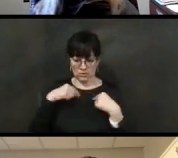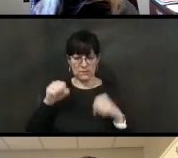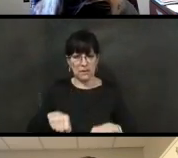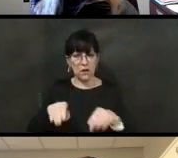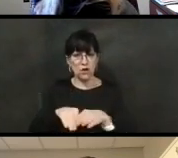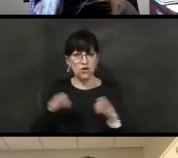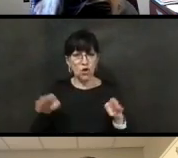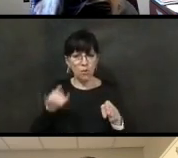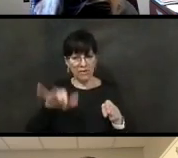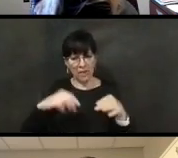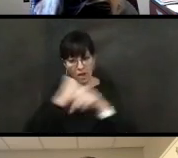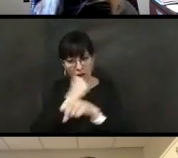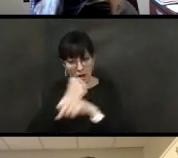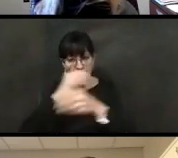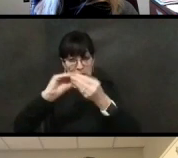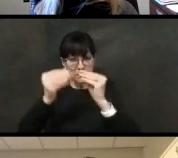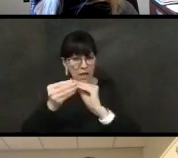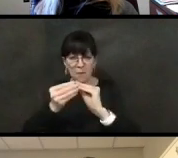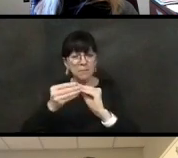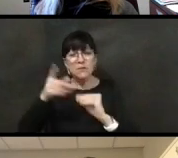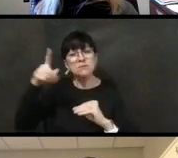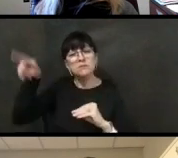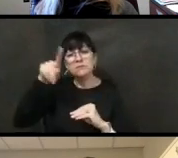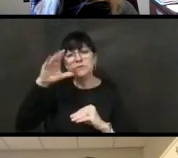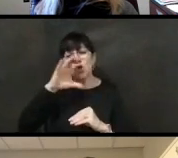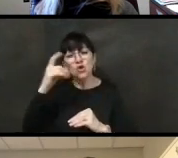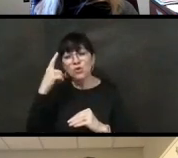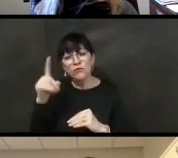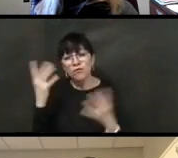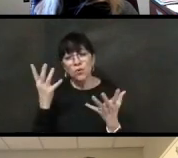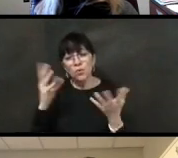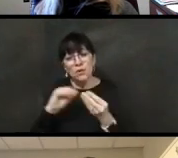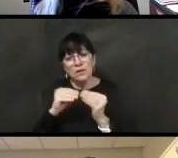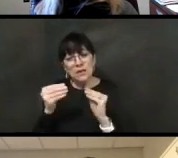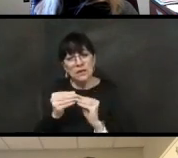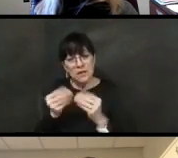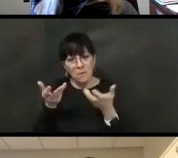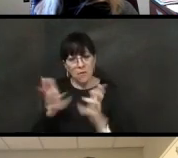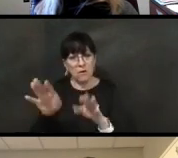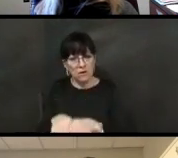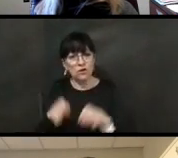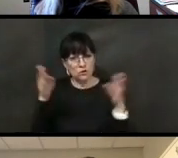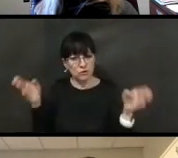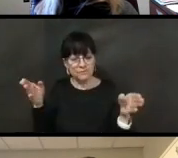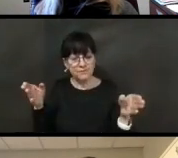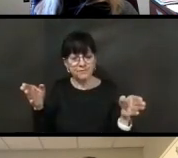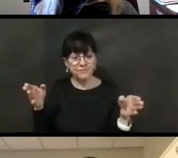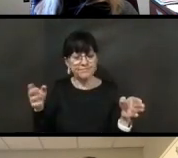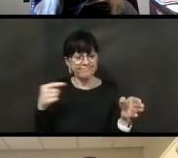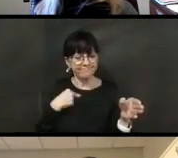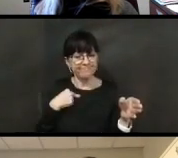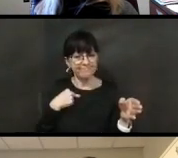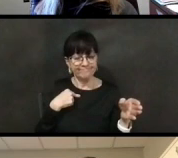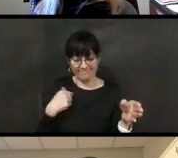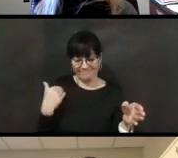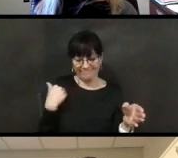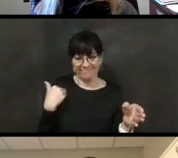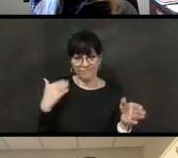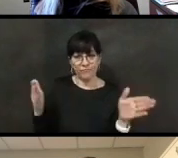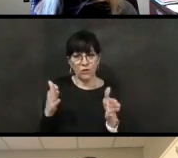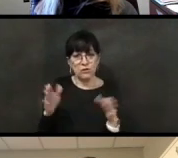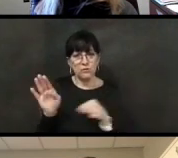What are the metrics, Dr. Rattay, that we're looking at on a daily basis that are not cases? We heard this in our small business town hall earlier, that cases, as we do more